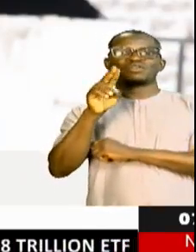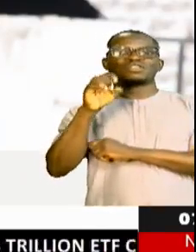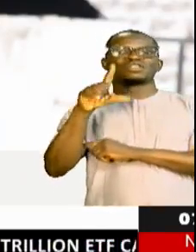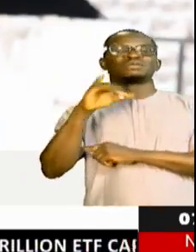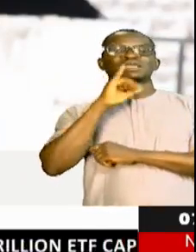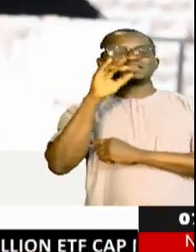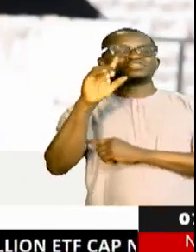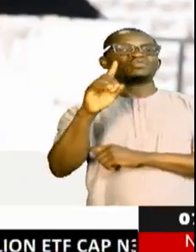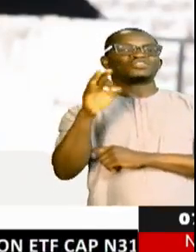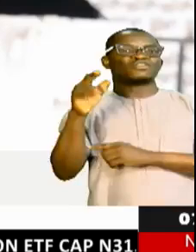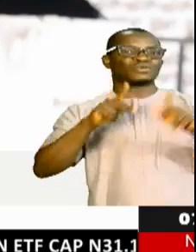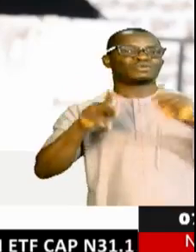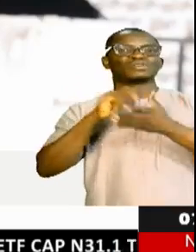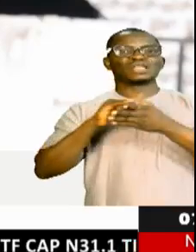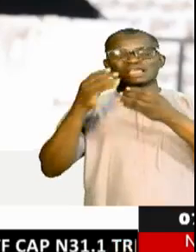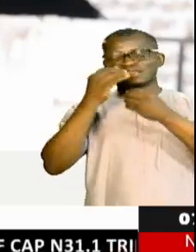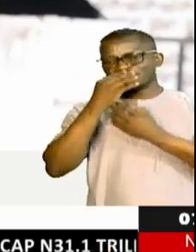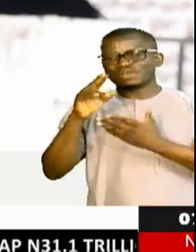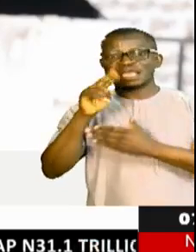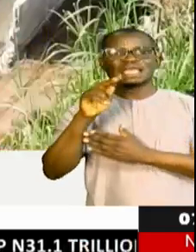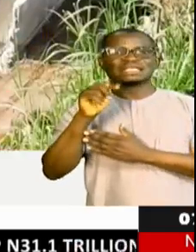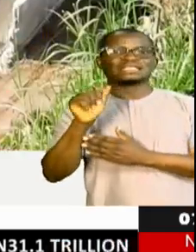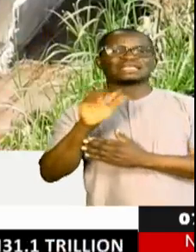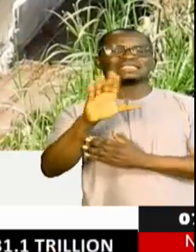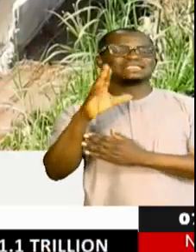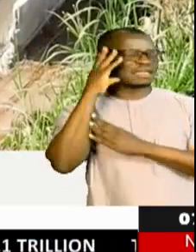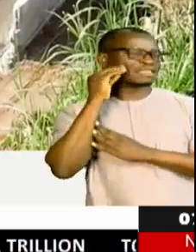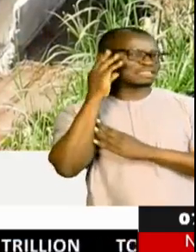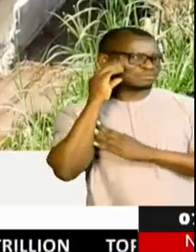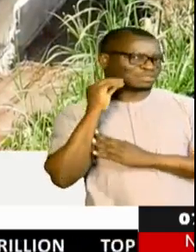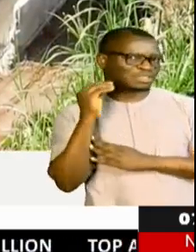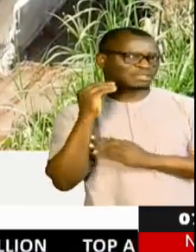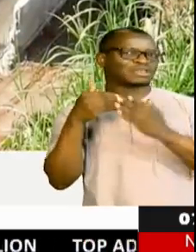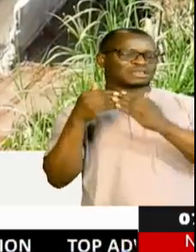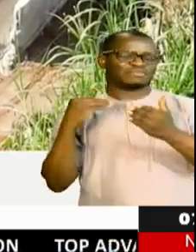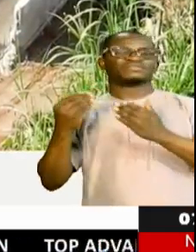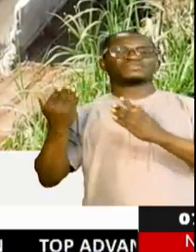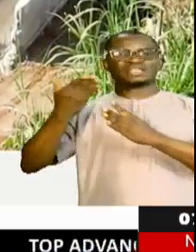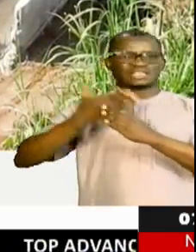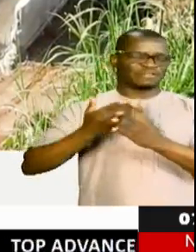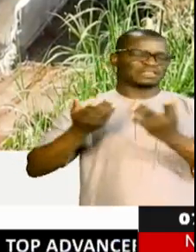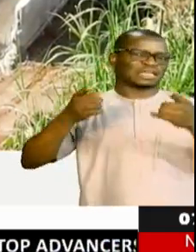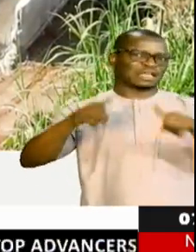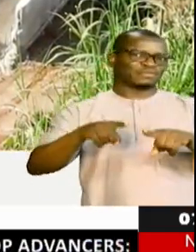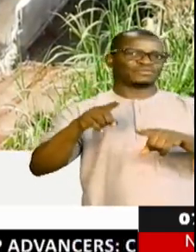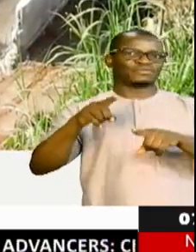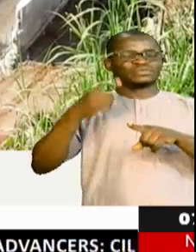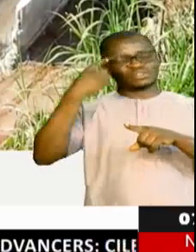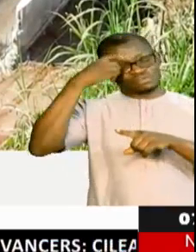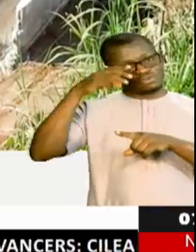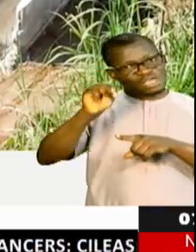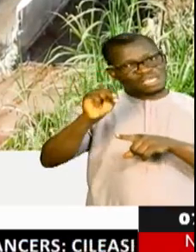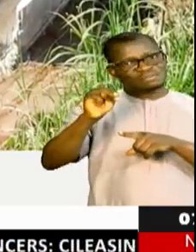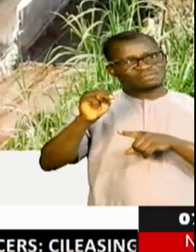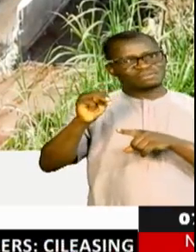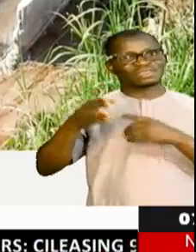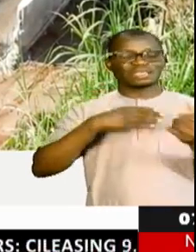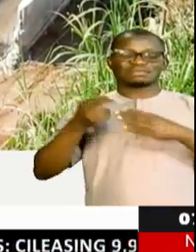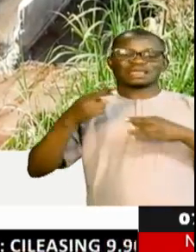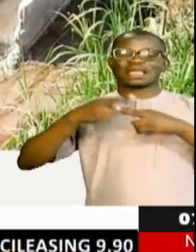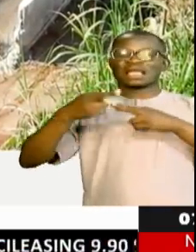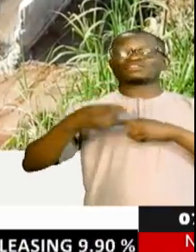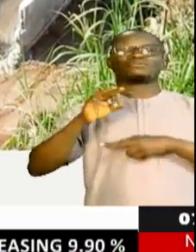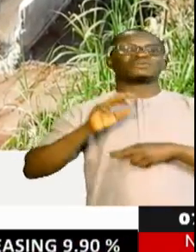those who narrated to NTA their ordeal prior to the intervention. For him, the gully had cut off